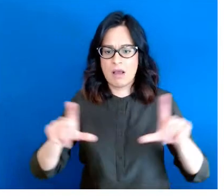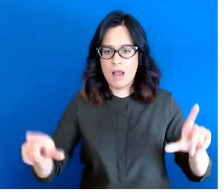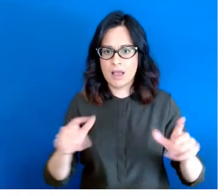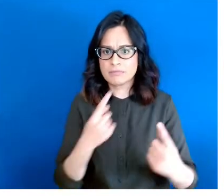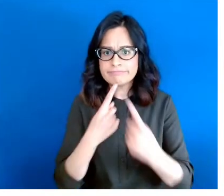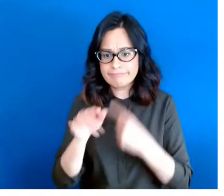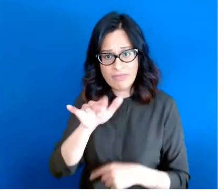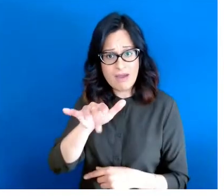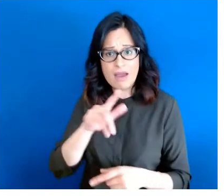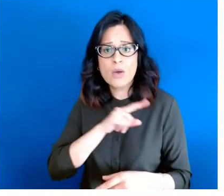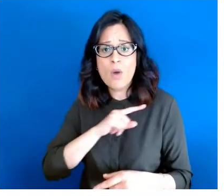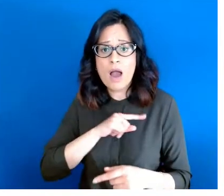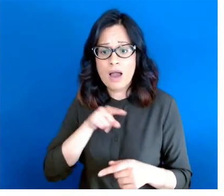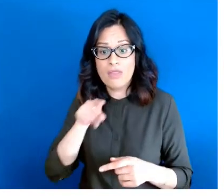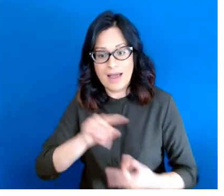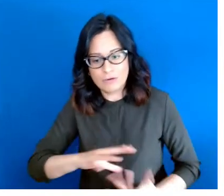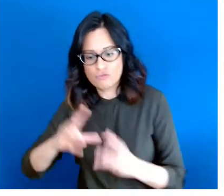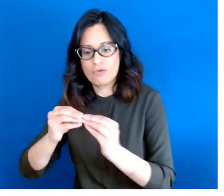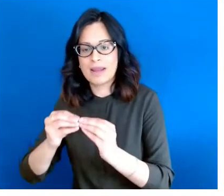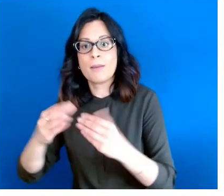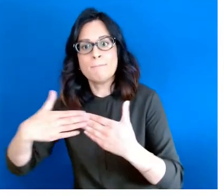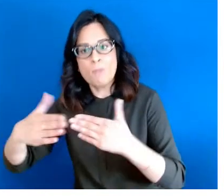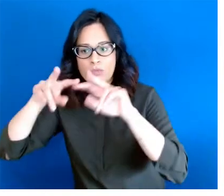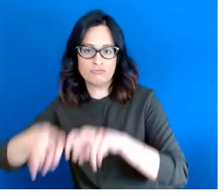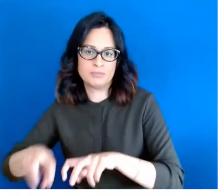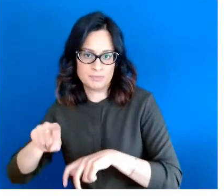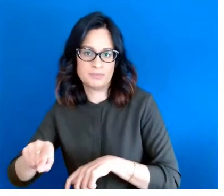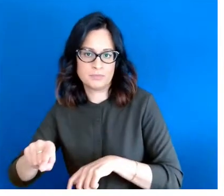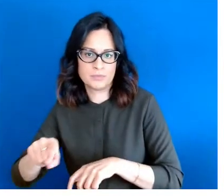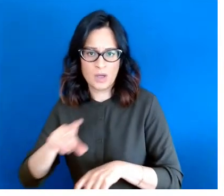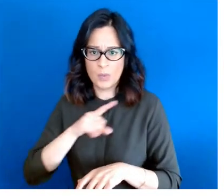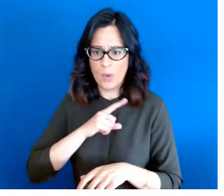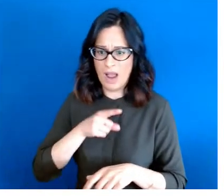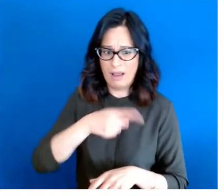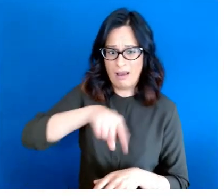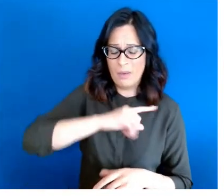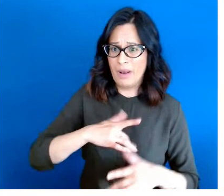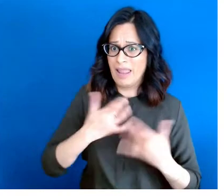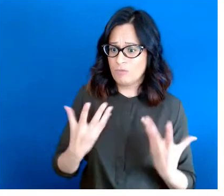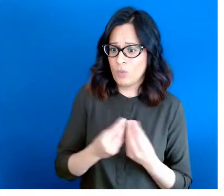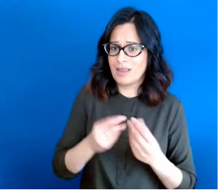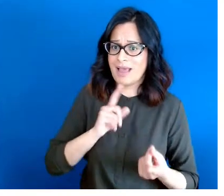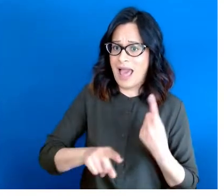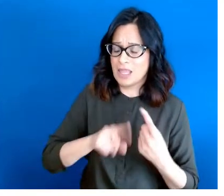into producing credible research for those living with allergies.